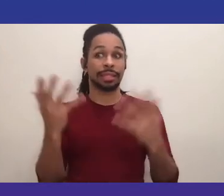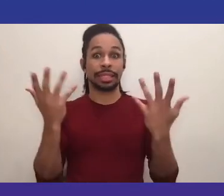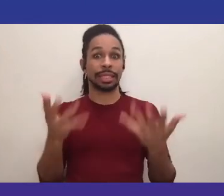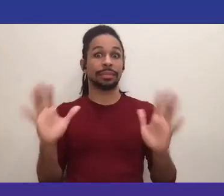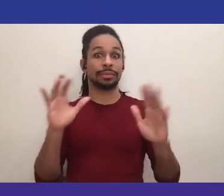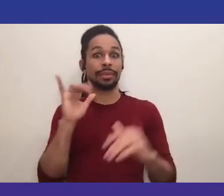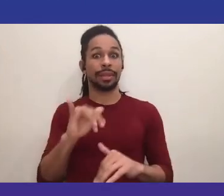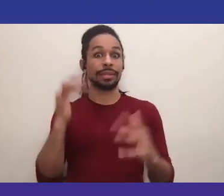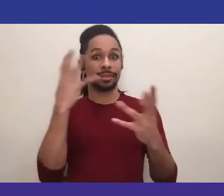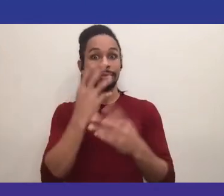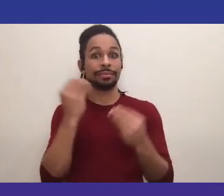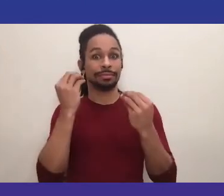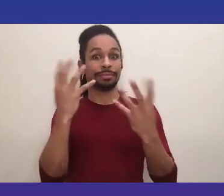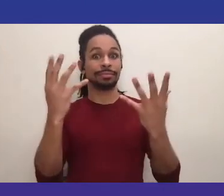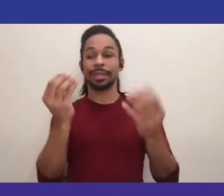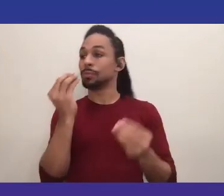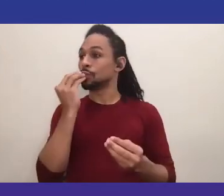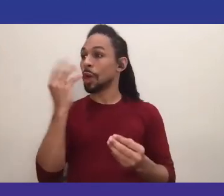You know,